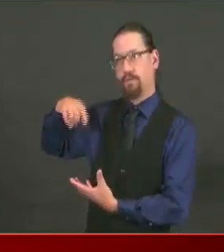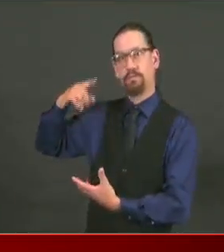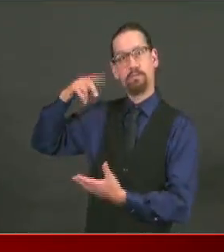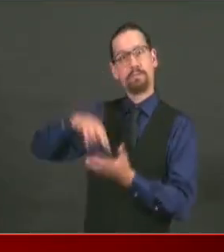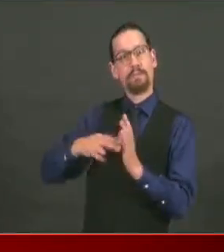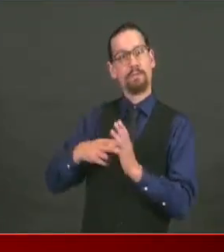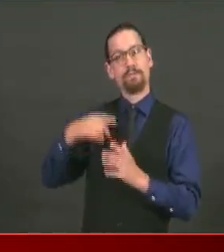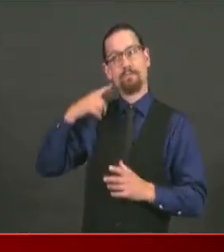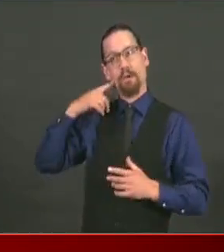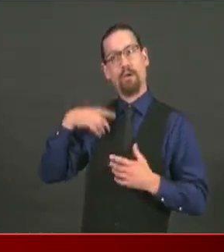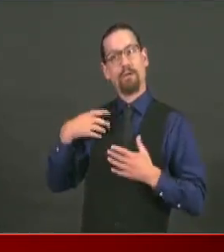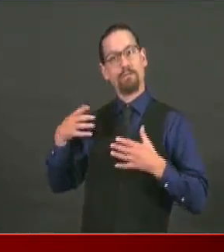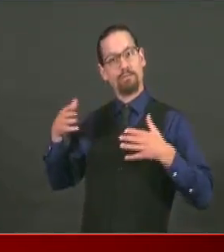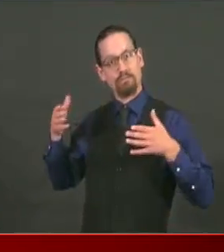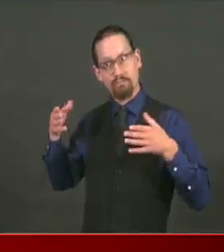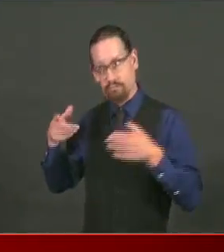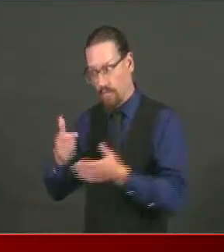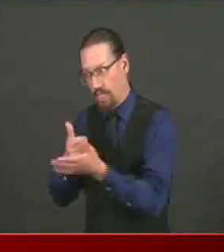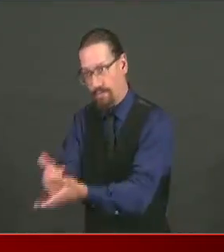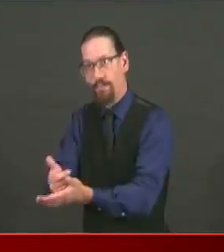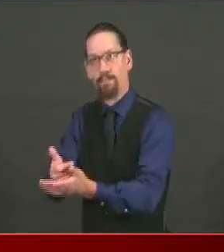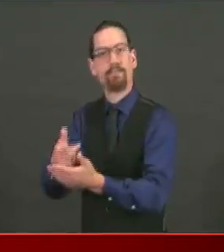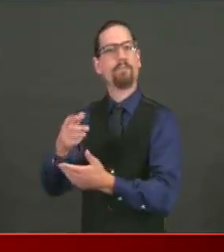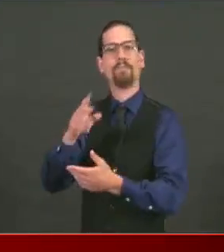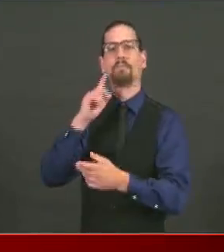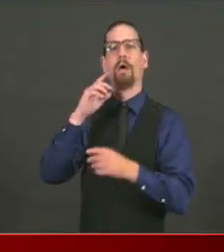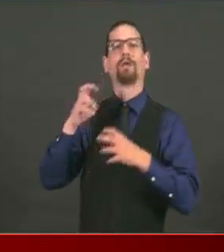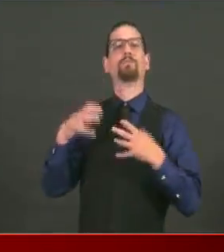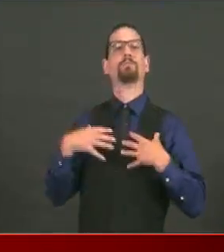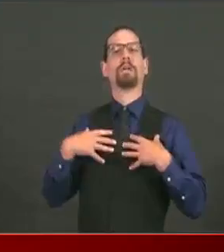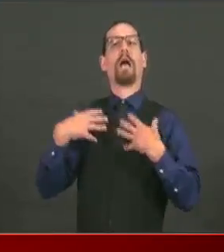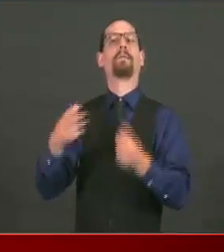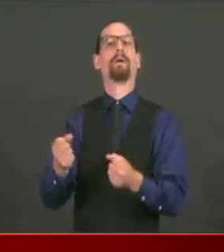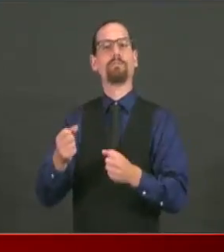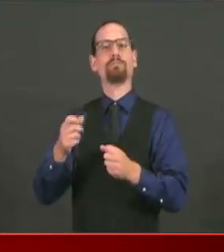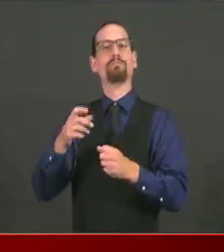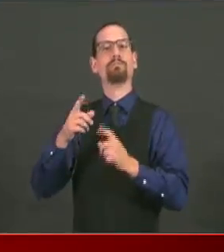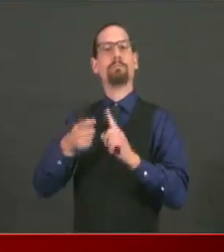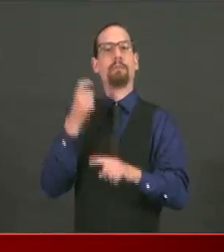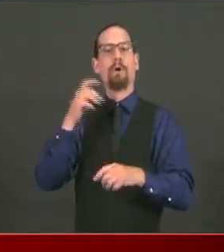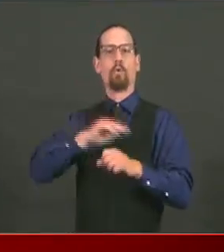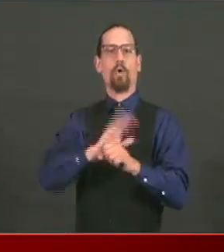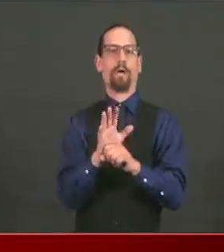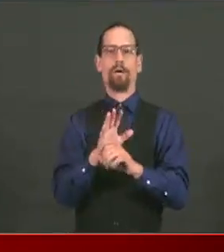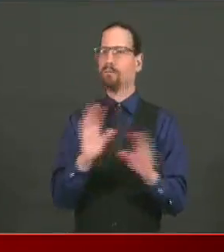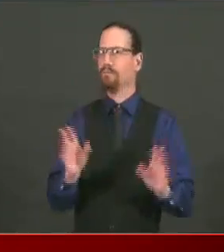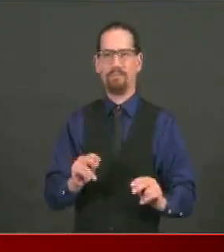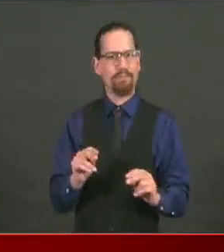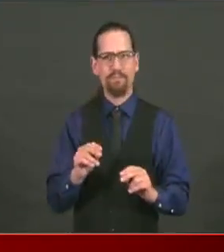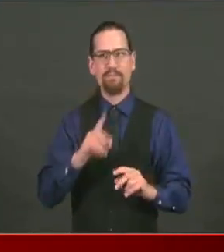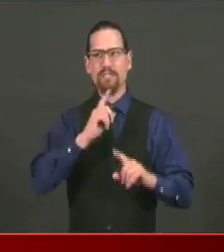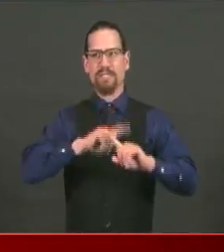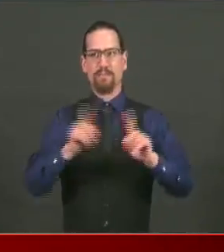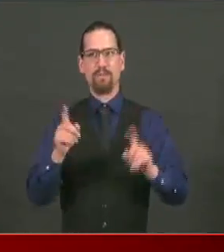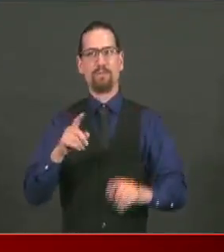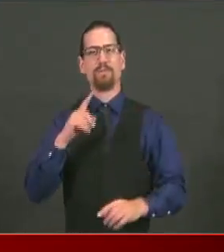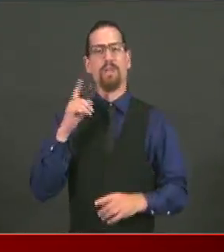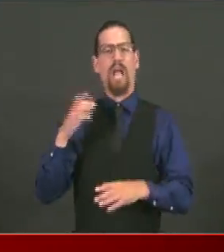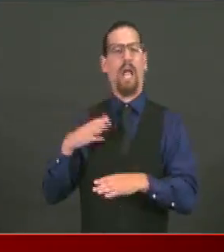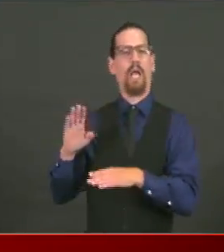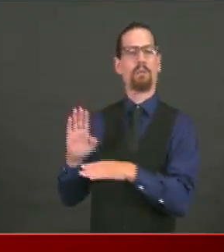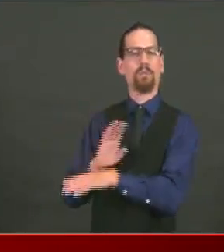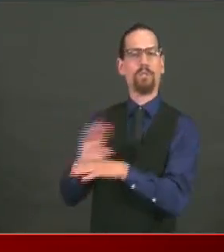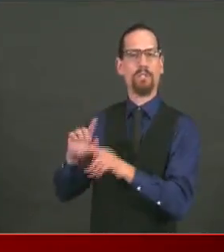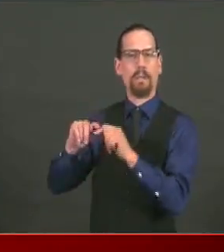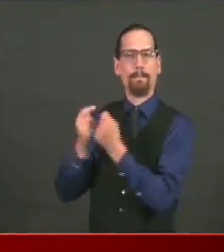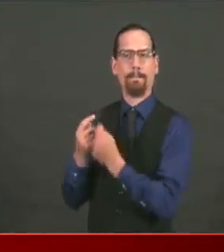from COVID. But after the pretty incredible work of our commerce team and a